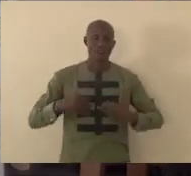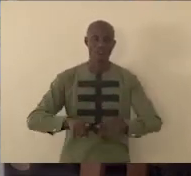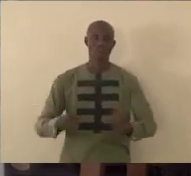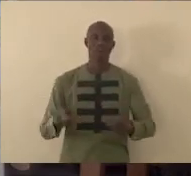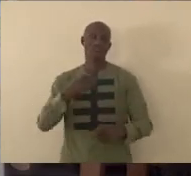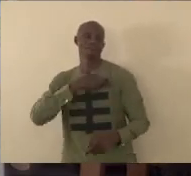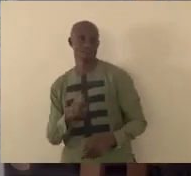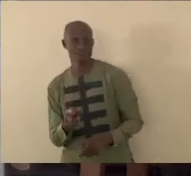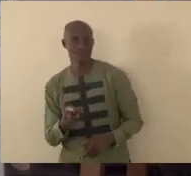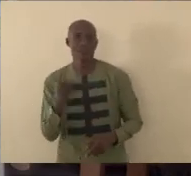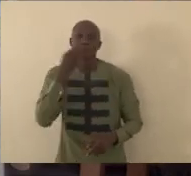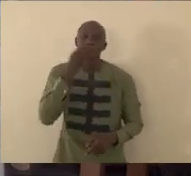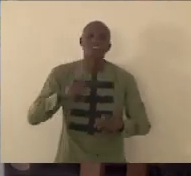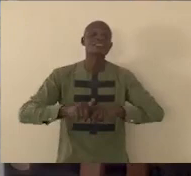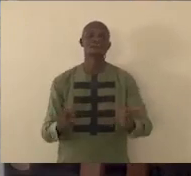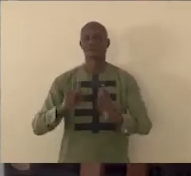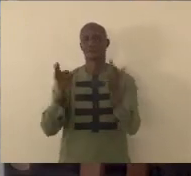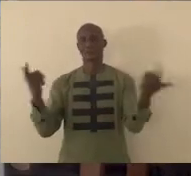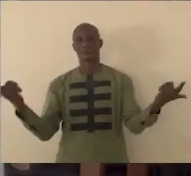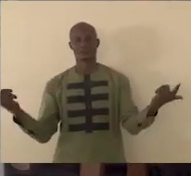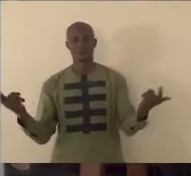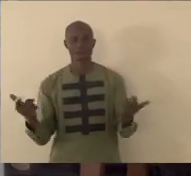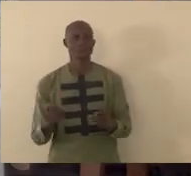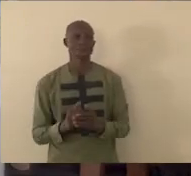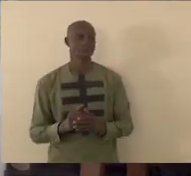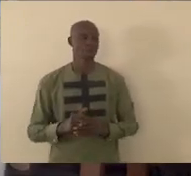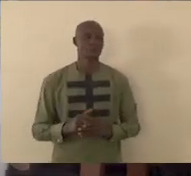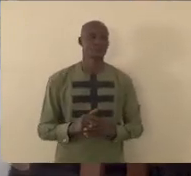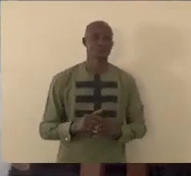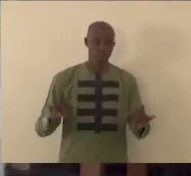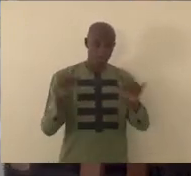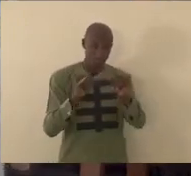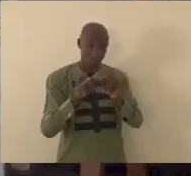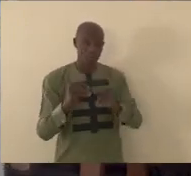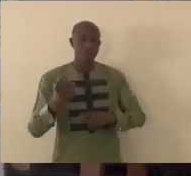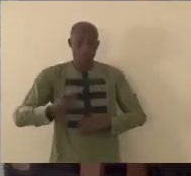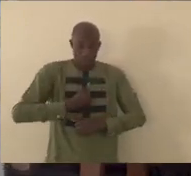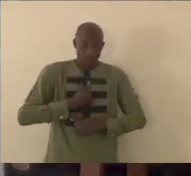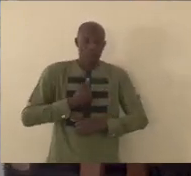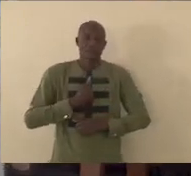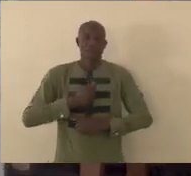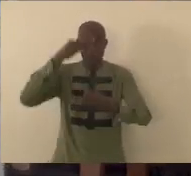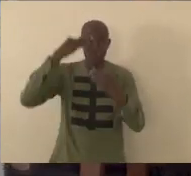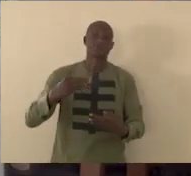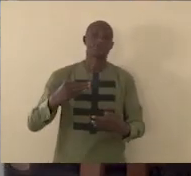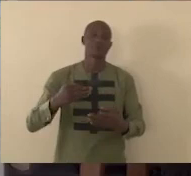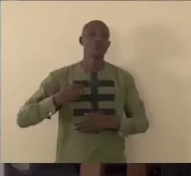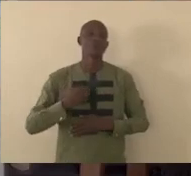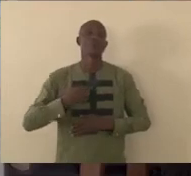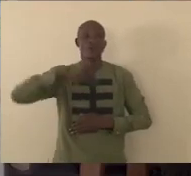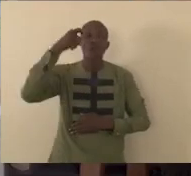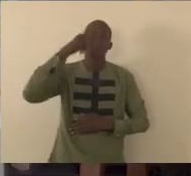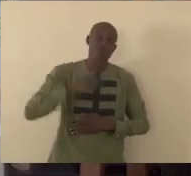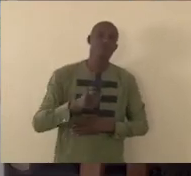different religion or spoke a different language. A measure of self-determination or devolution of powers. We